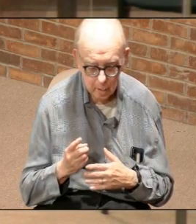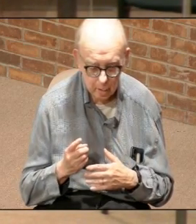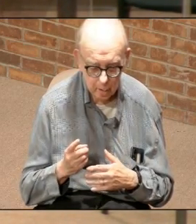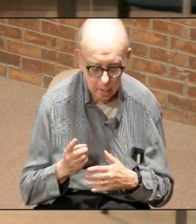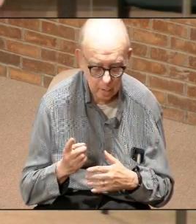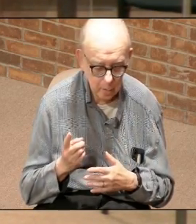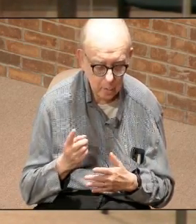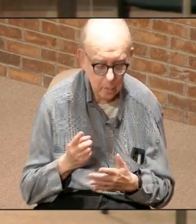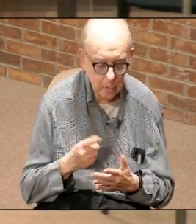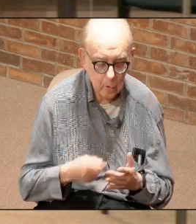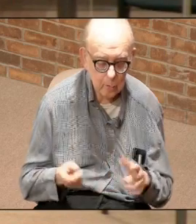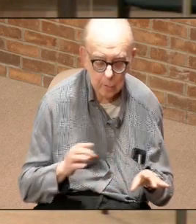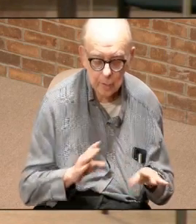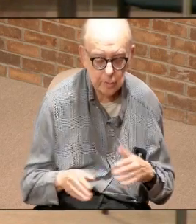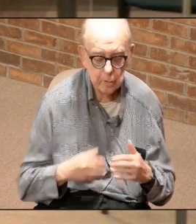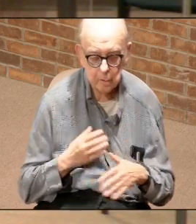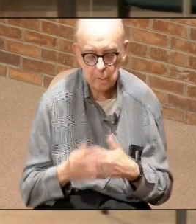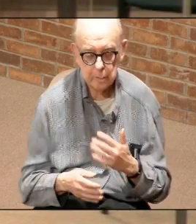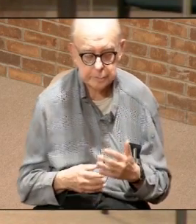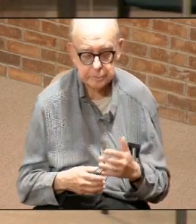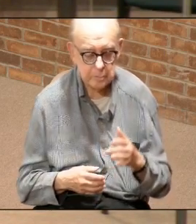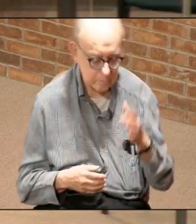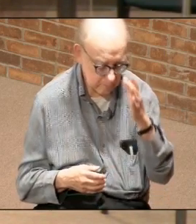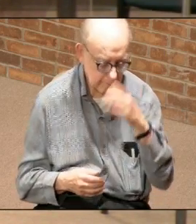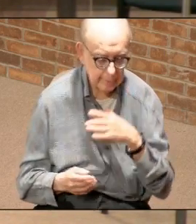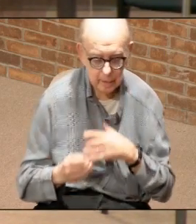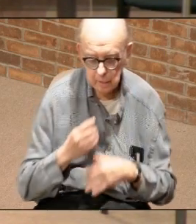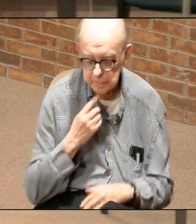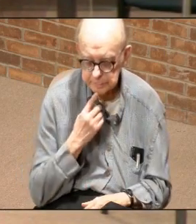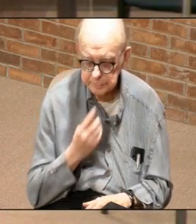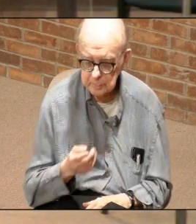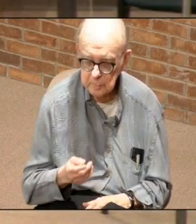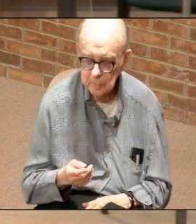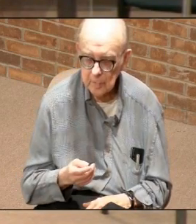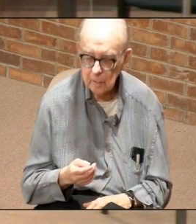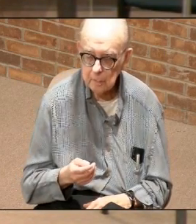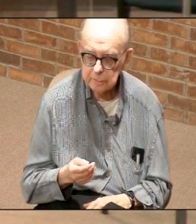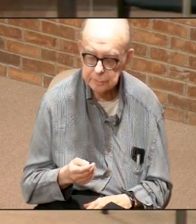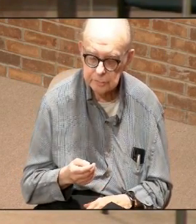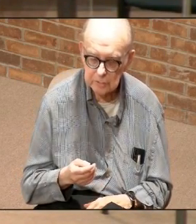going to do next. And he said,